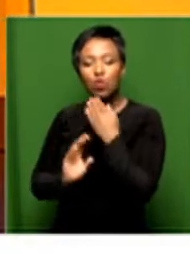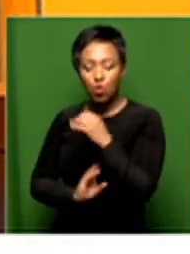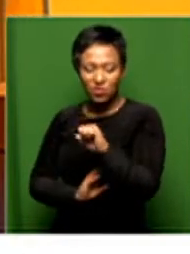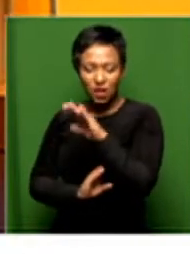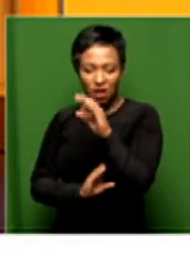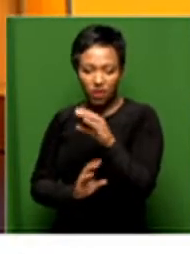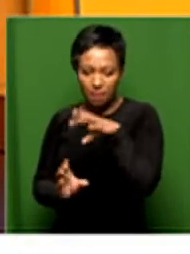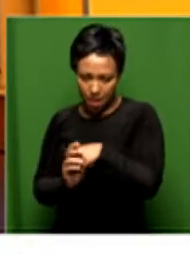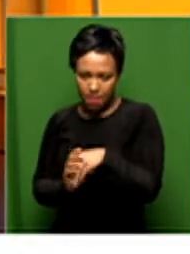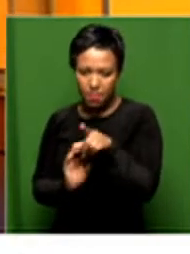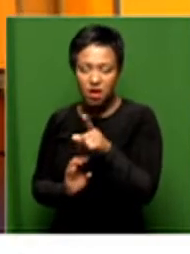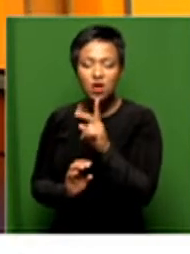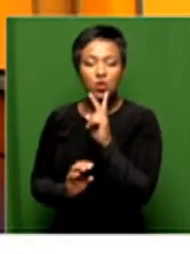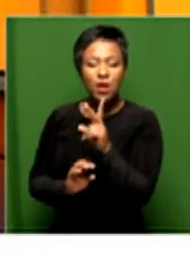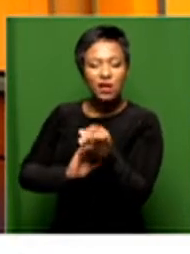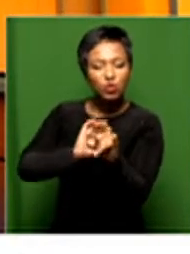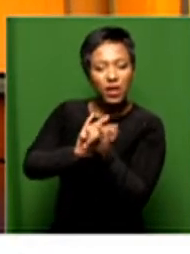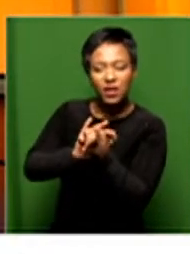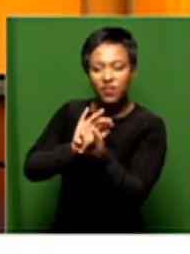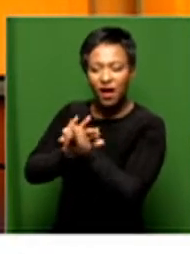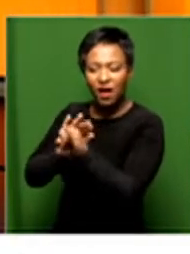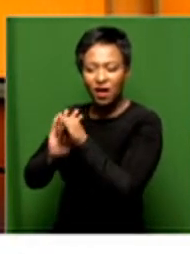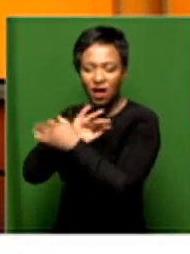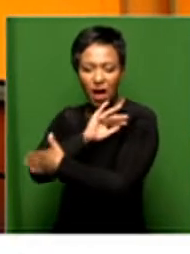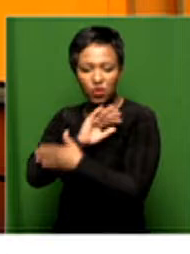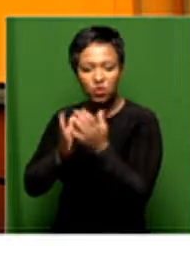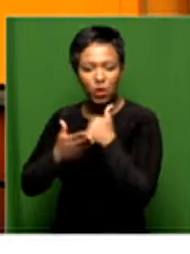how will you go about identifying which countries to assist?